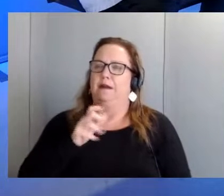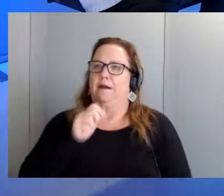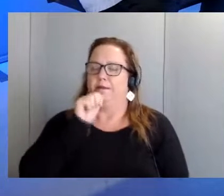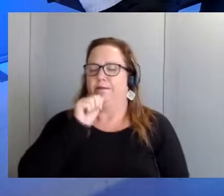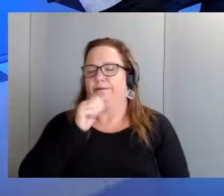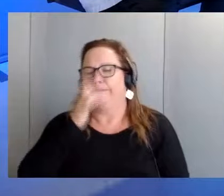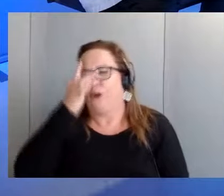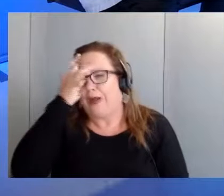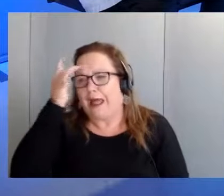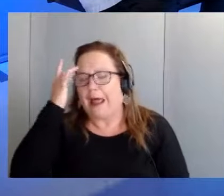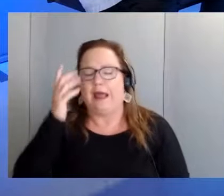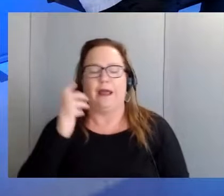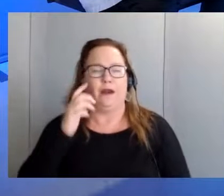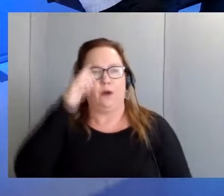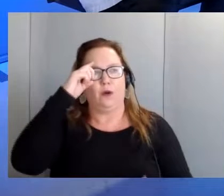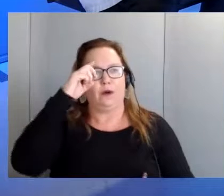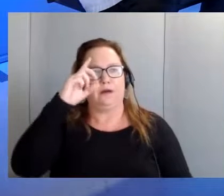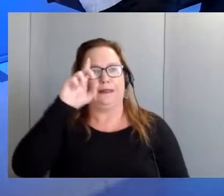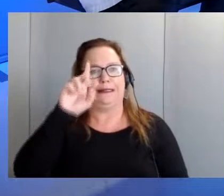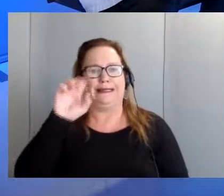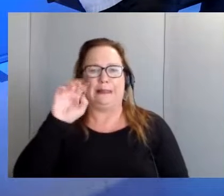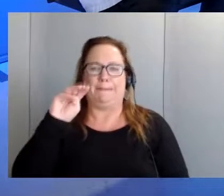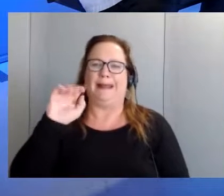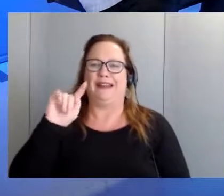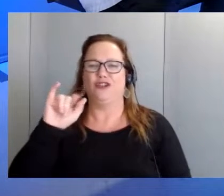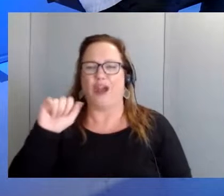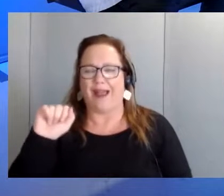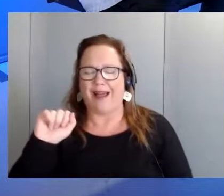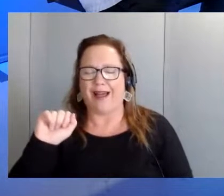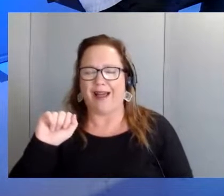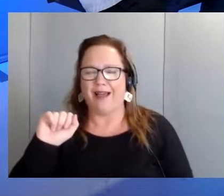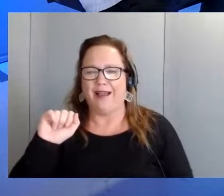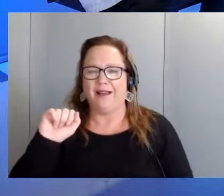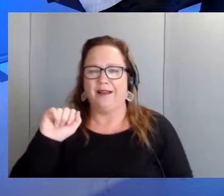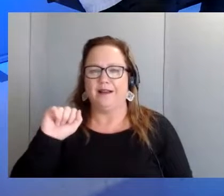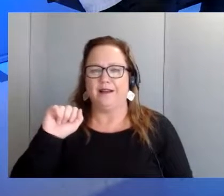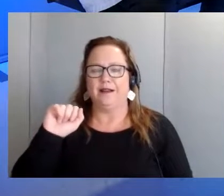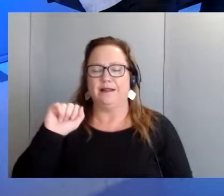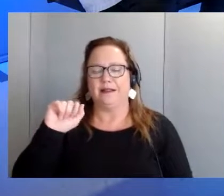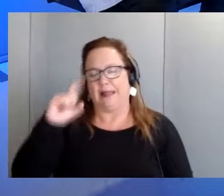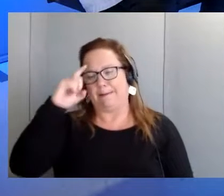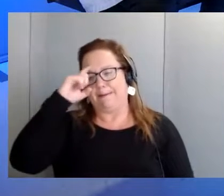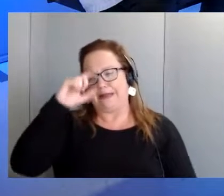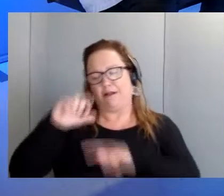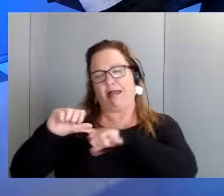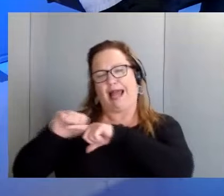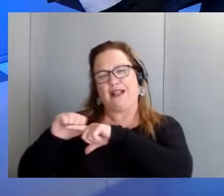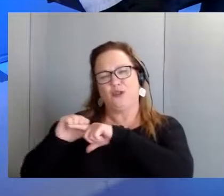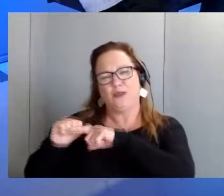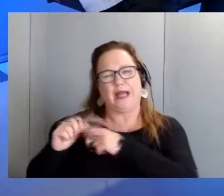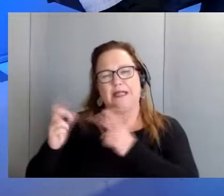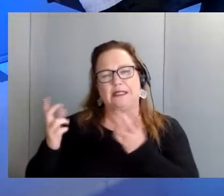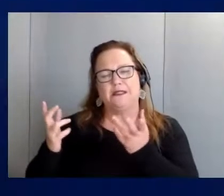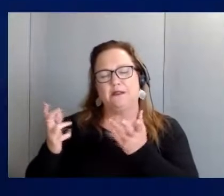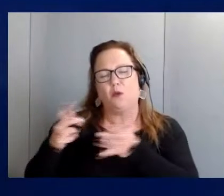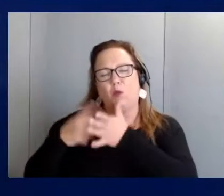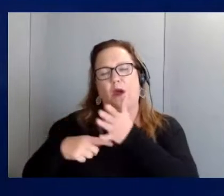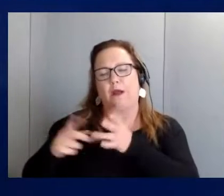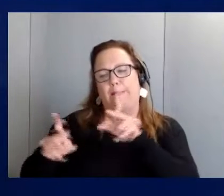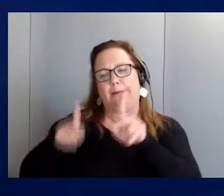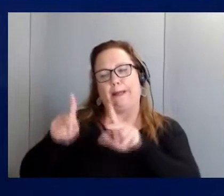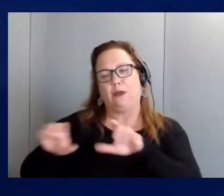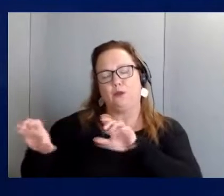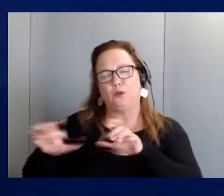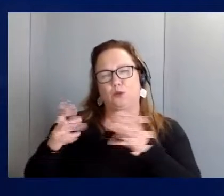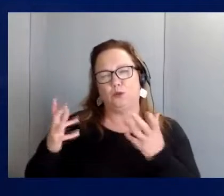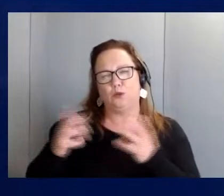or dementia, really to help with kind of mental exercises? What could people be doing? So we have to